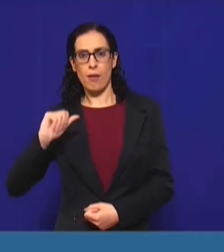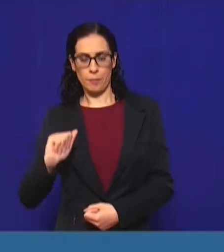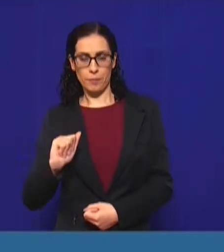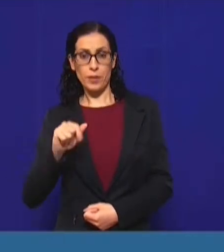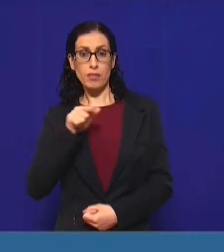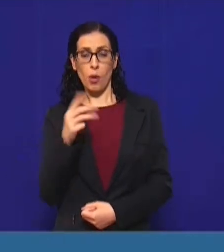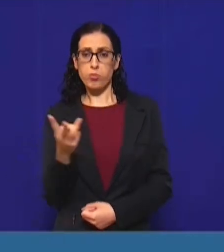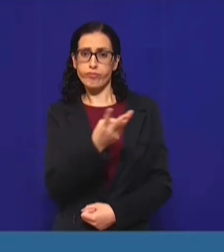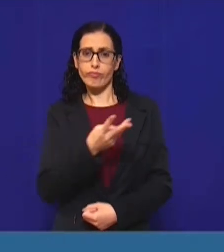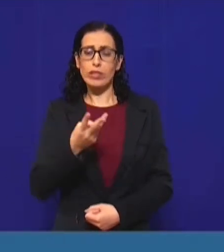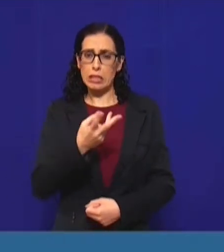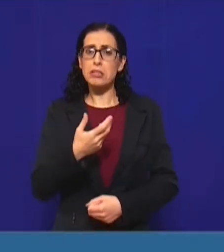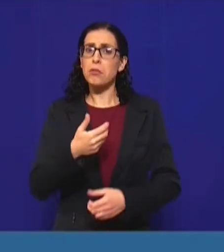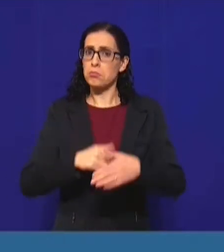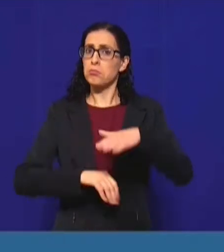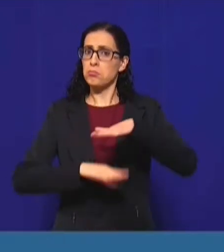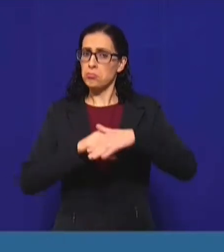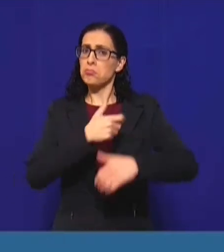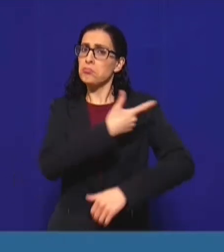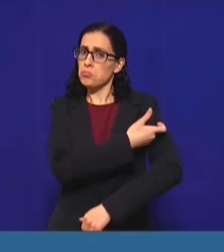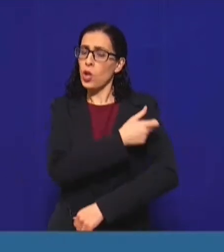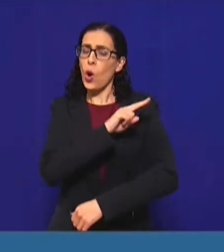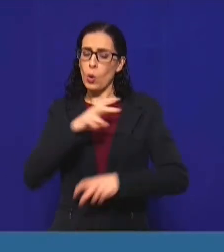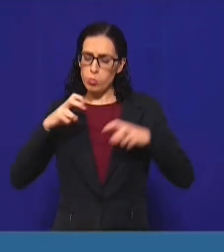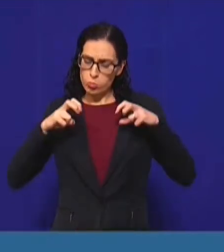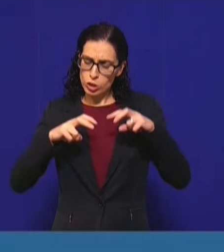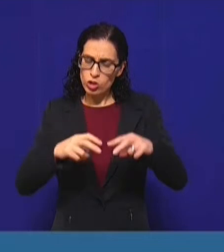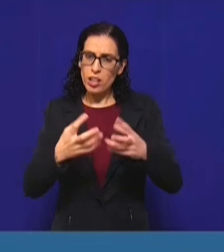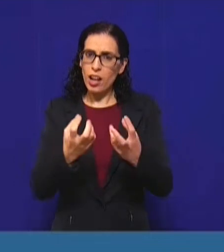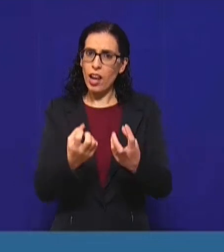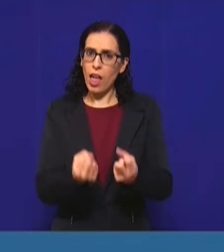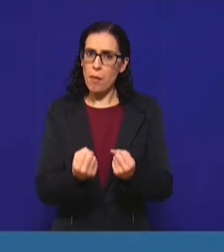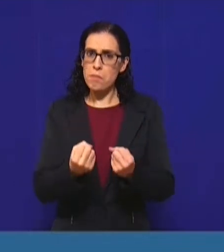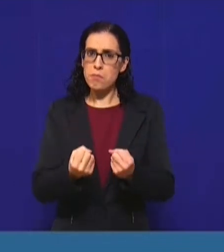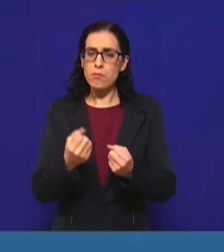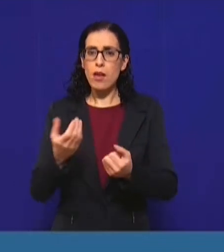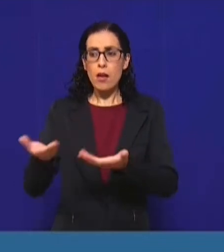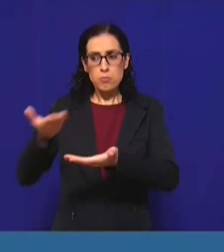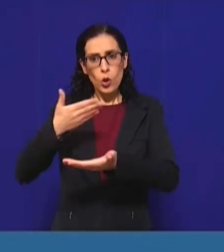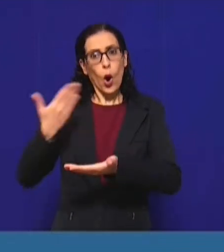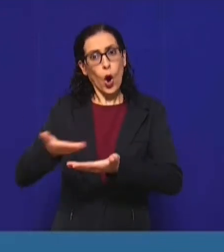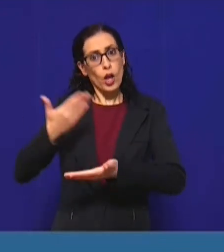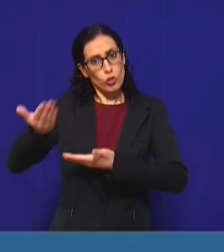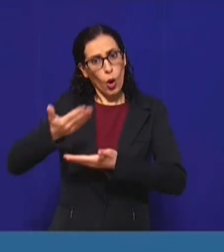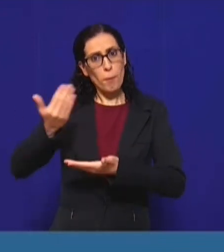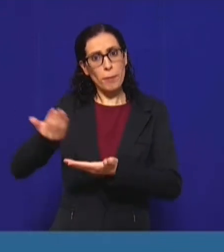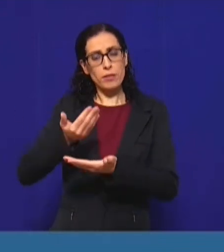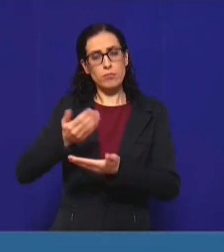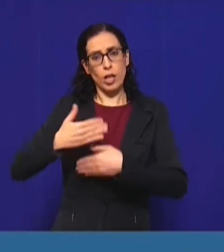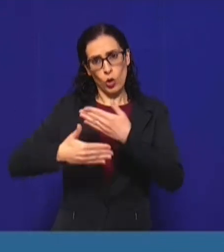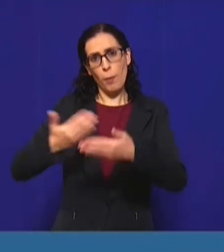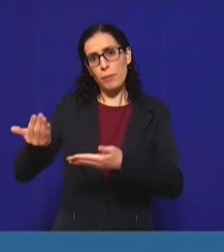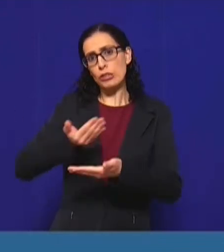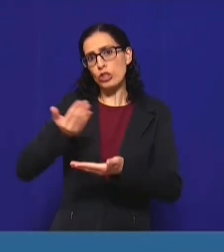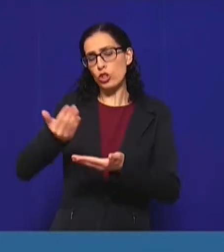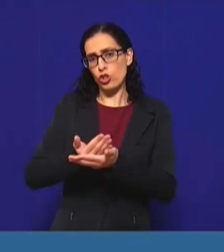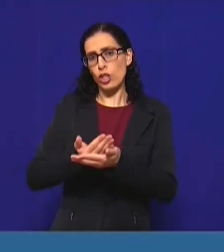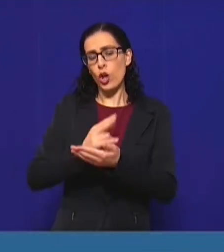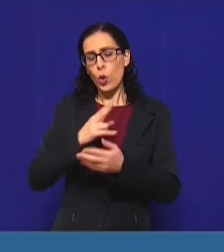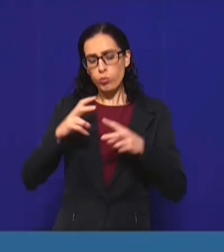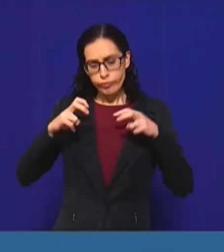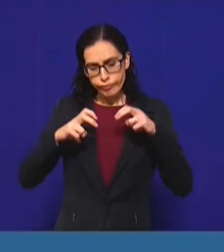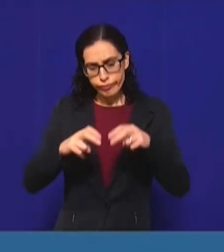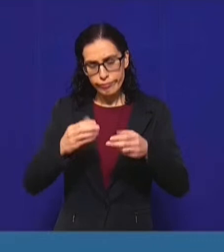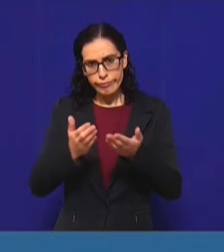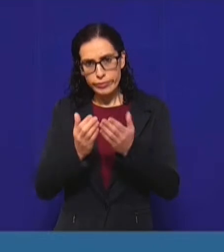effettiv ukoll u anka r-riċerka dejjem qiegħda toħroġ iktar, kienet diġà ħarġu studji mill-clinical trials